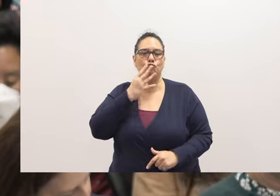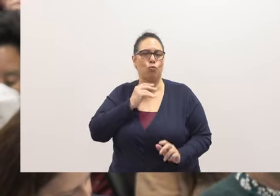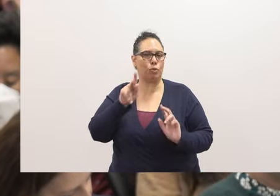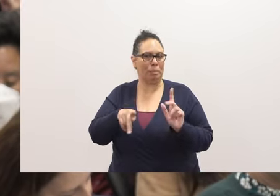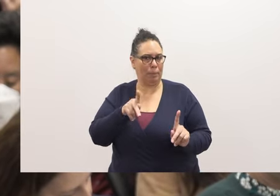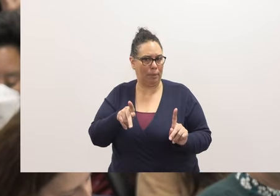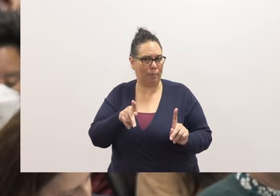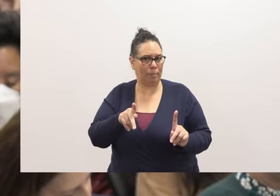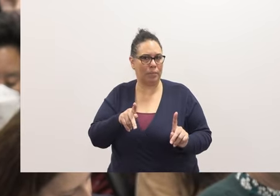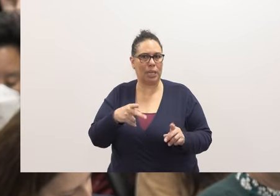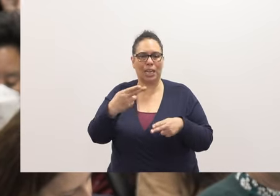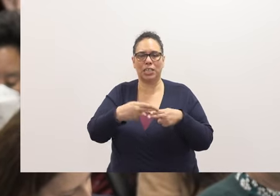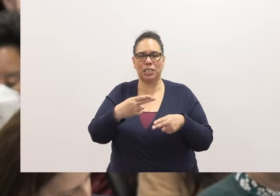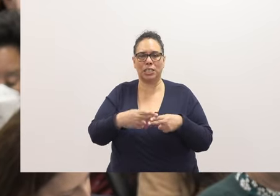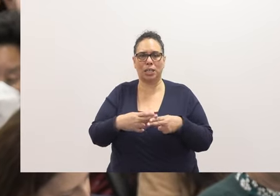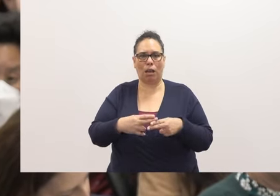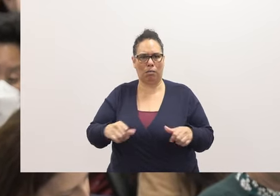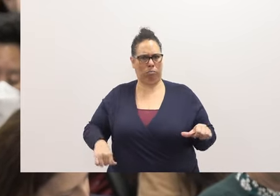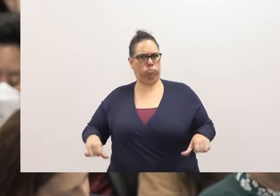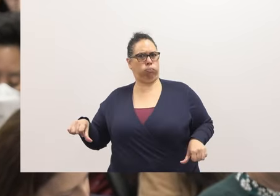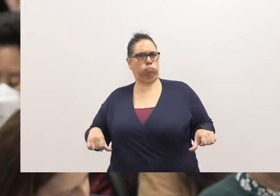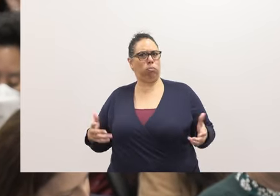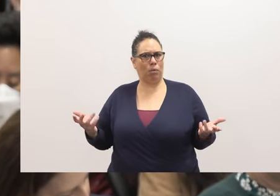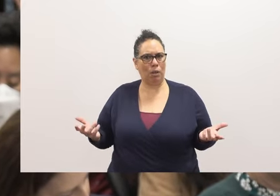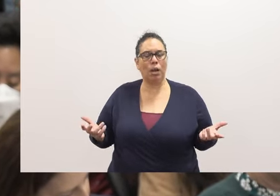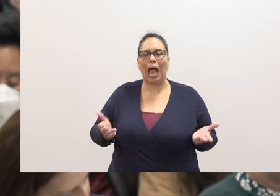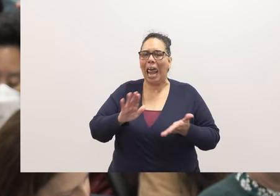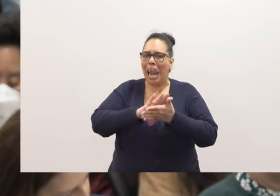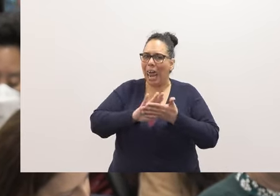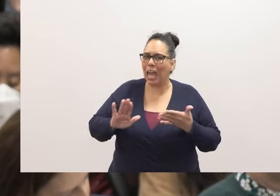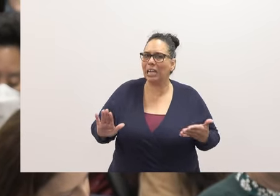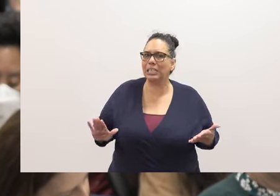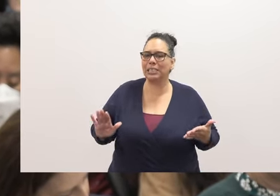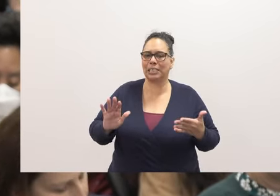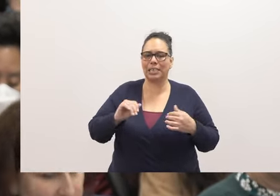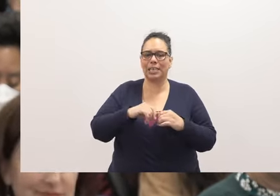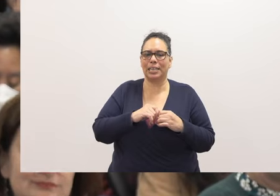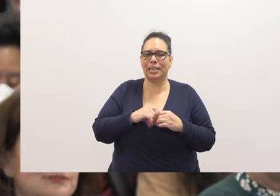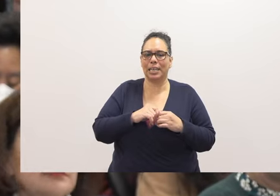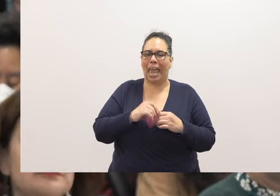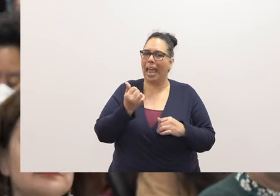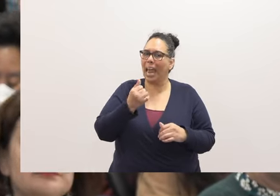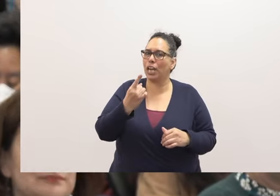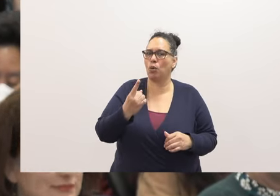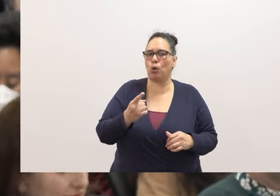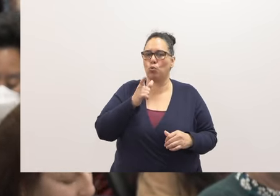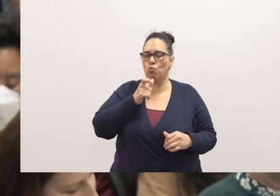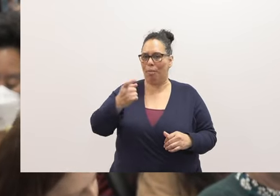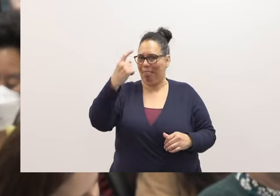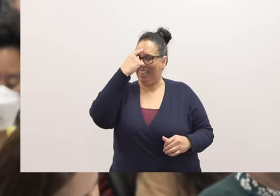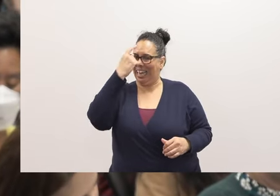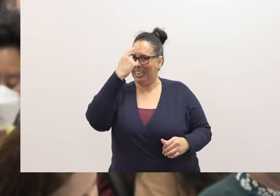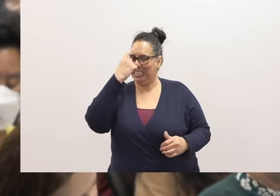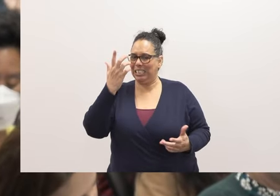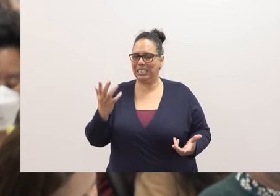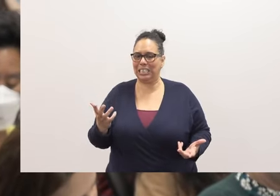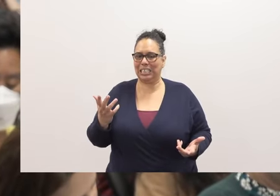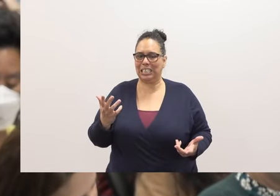This is what we call chutzpah. Nicely put, it's anyone who thinks that